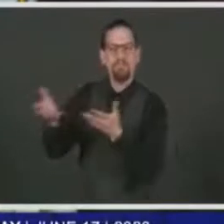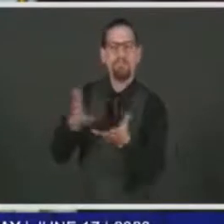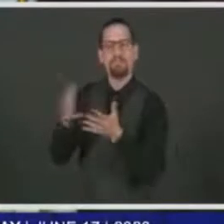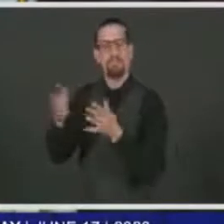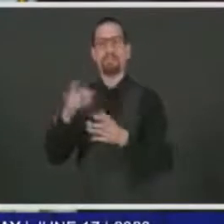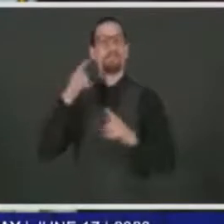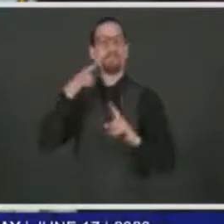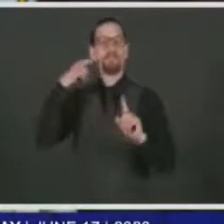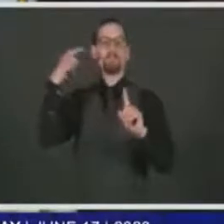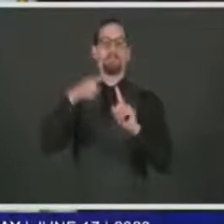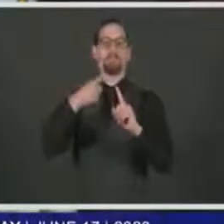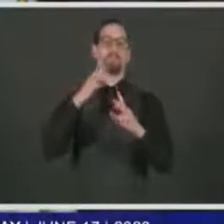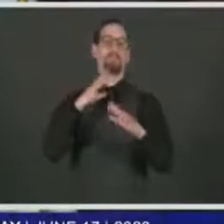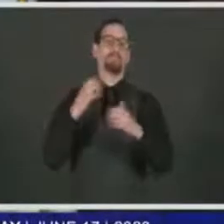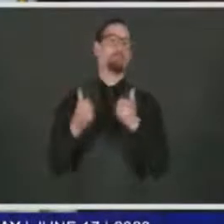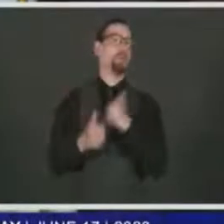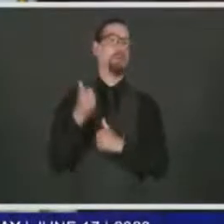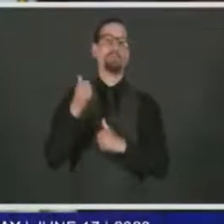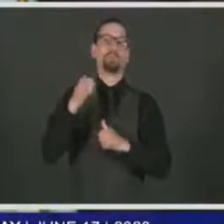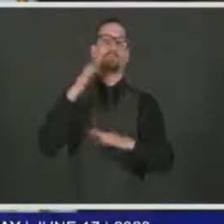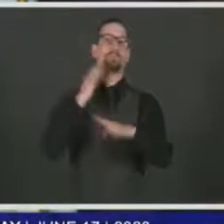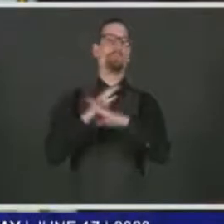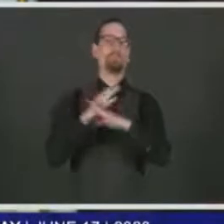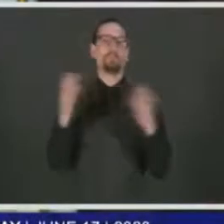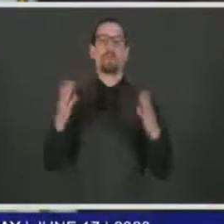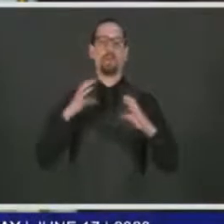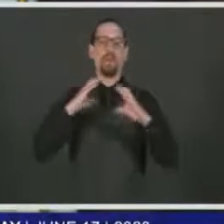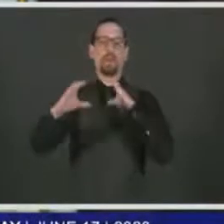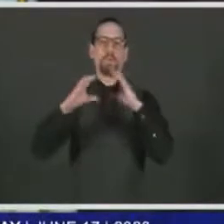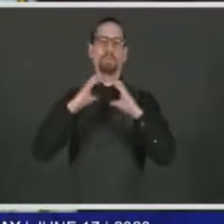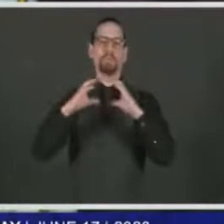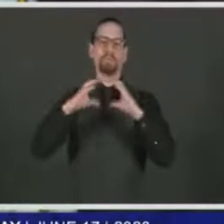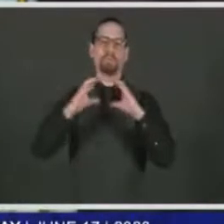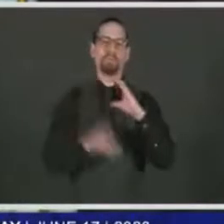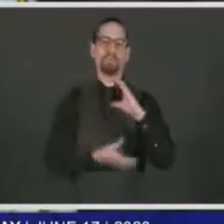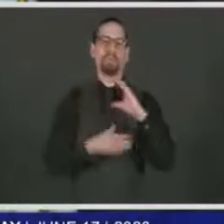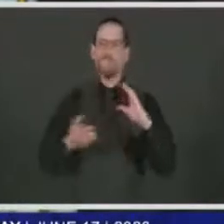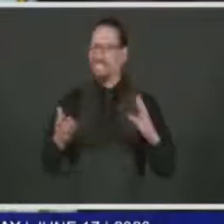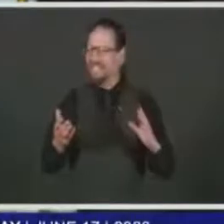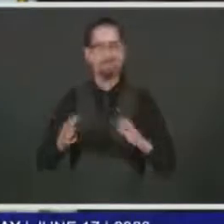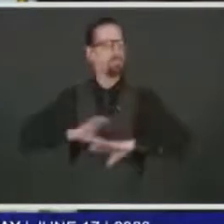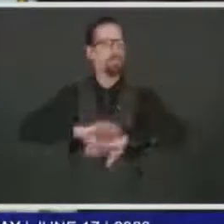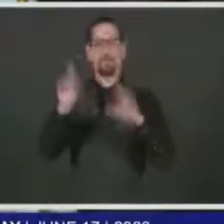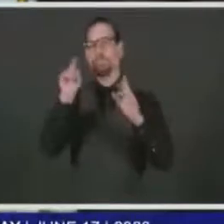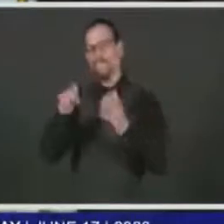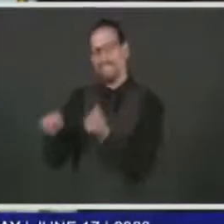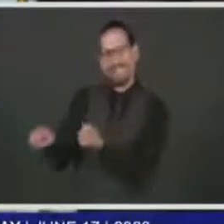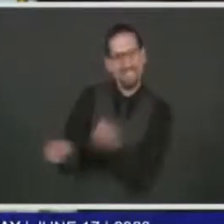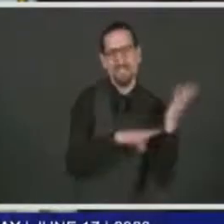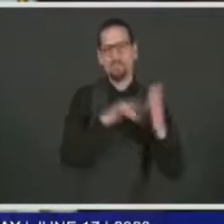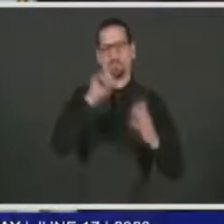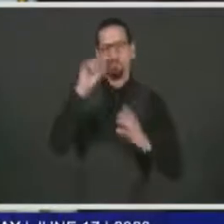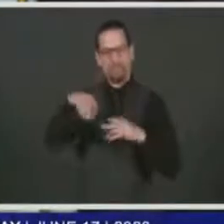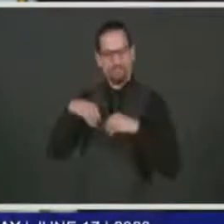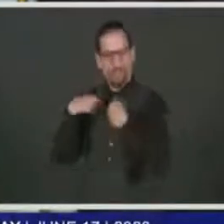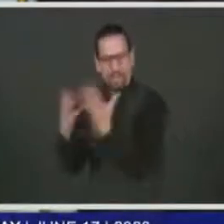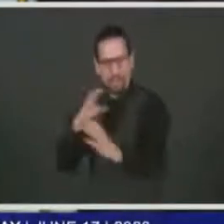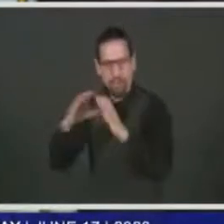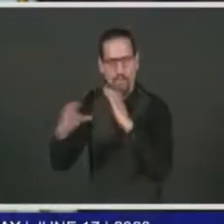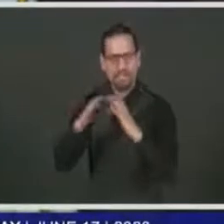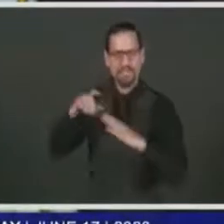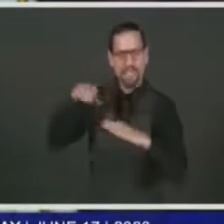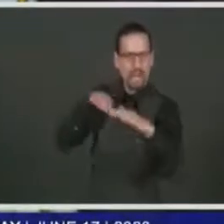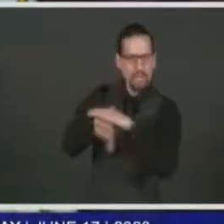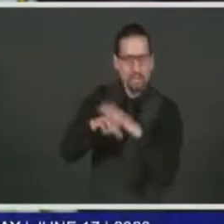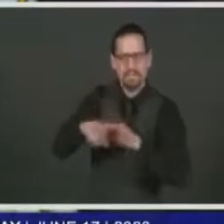very individualized approach. What works in Central Falls is different than Providence, is different than Pawtucket, is different